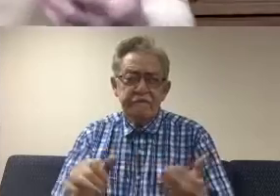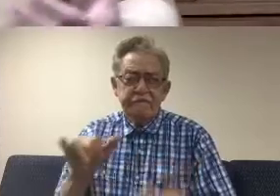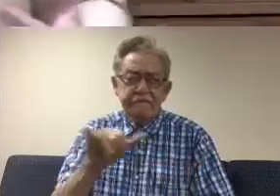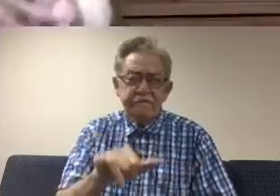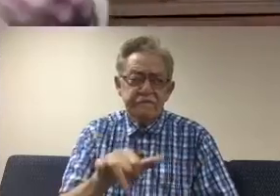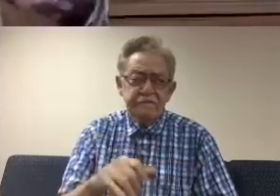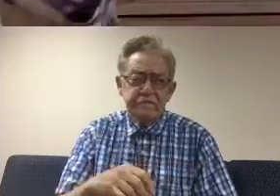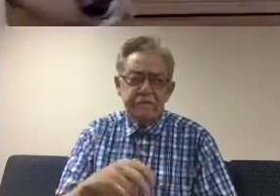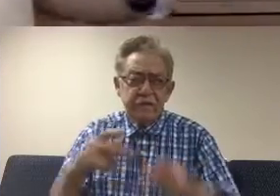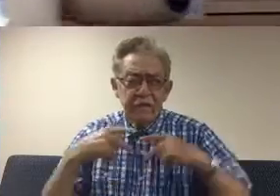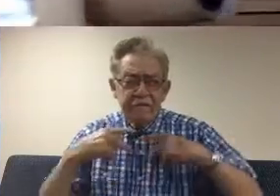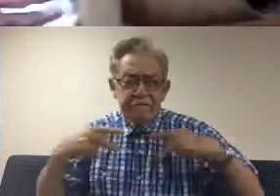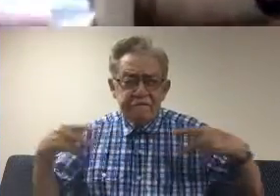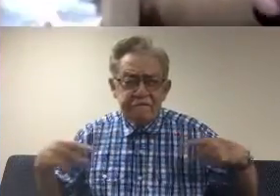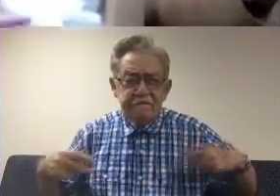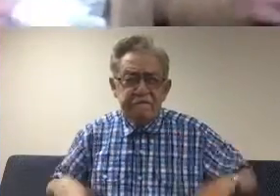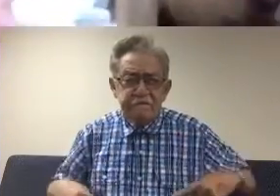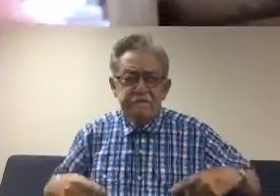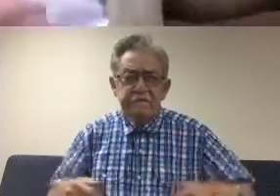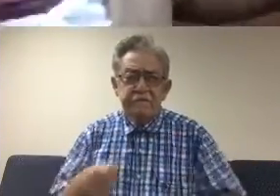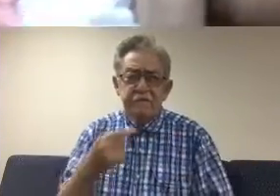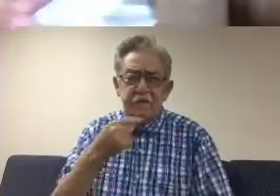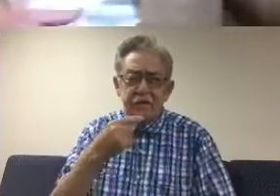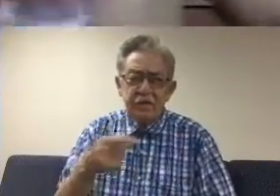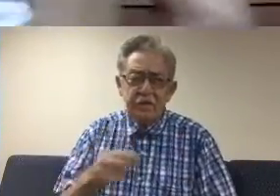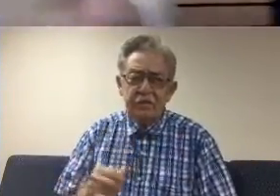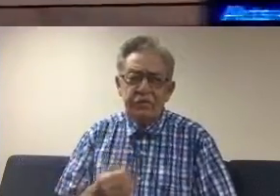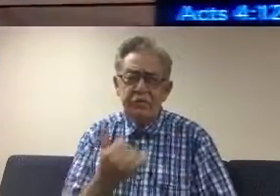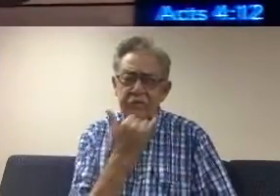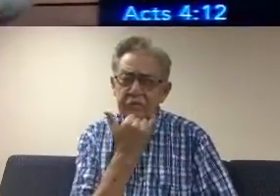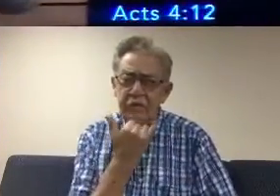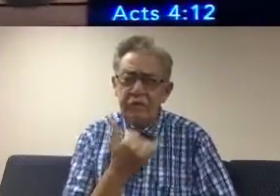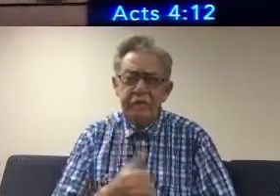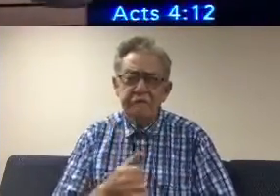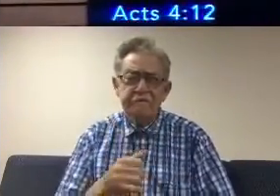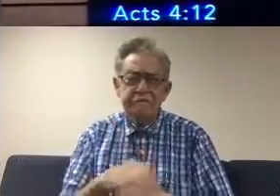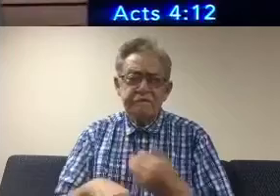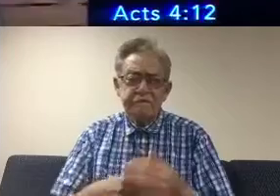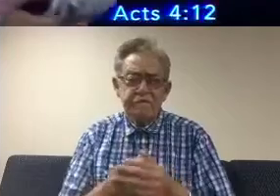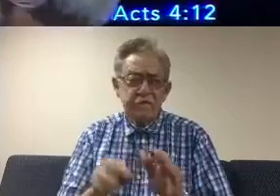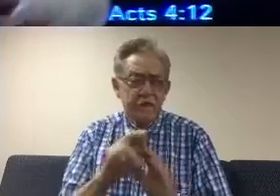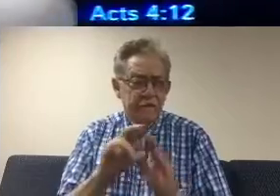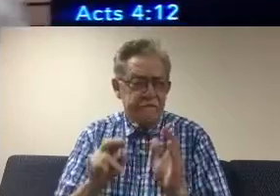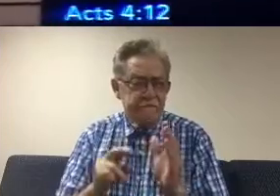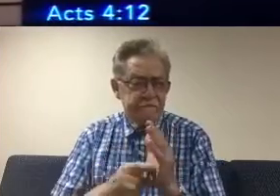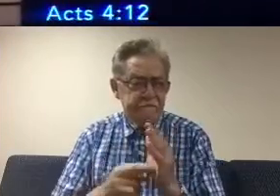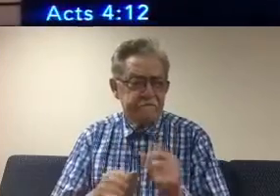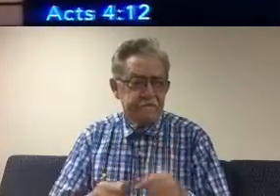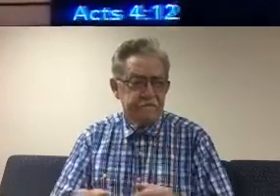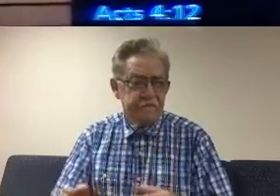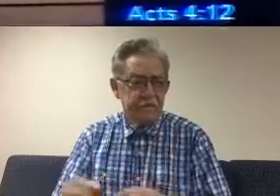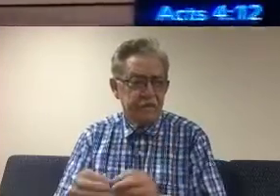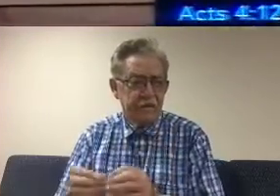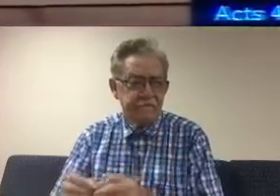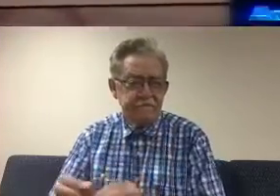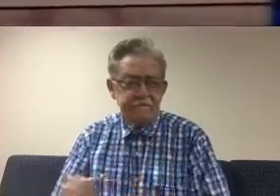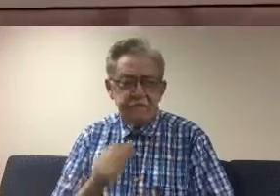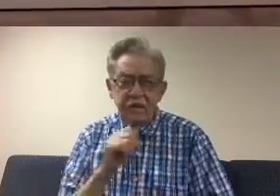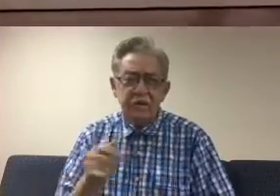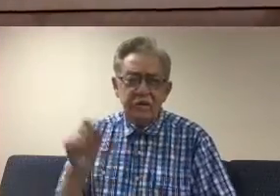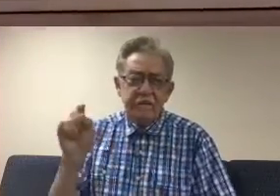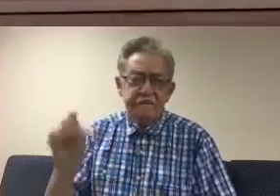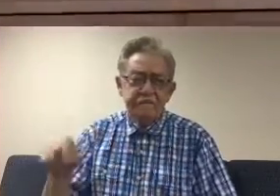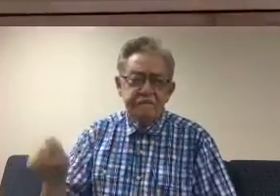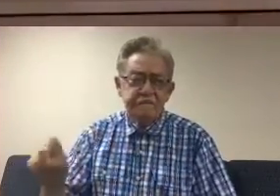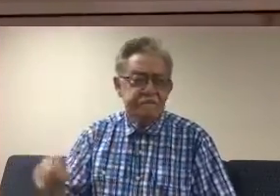for the Pharisees to say that, well, we were wrong, that all of these rules and things that we have added, turns out you really didn't need all that. Man, you